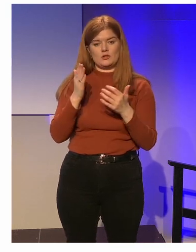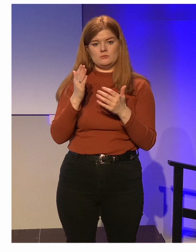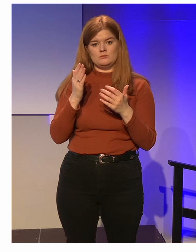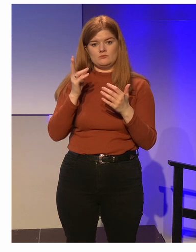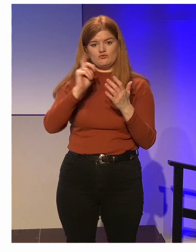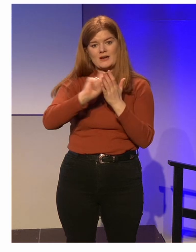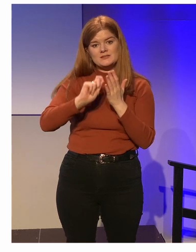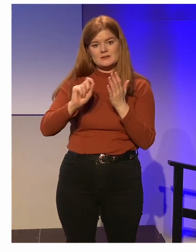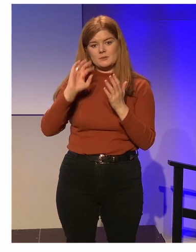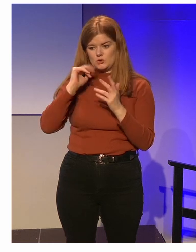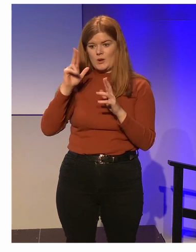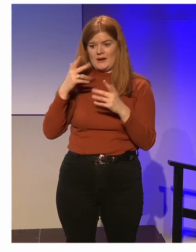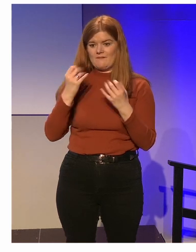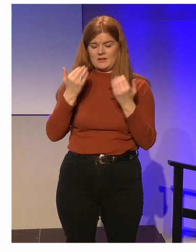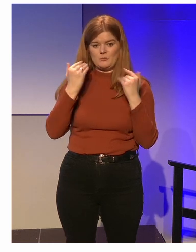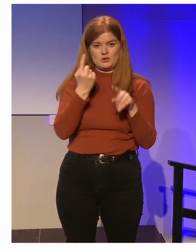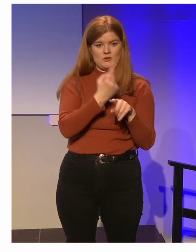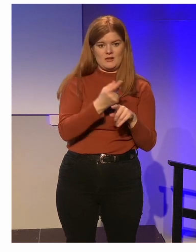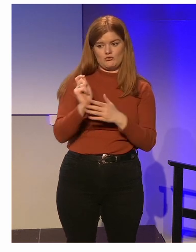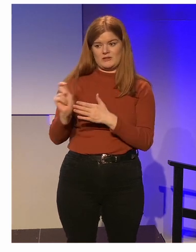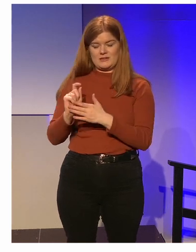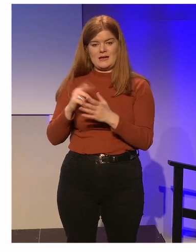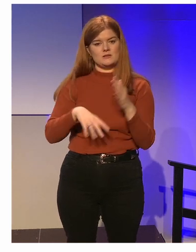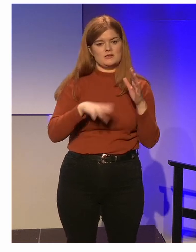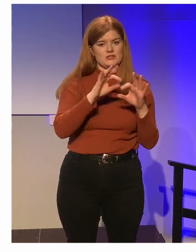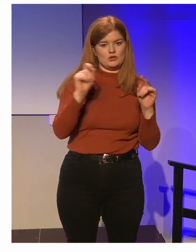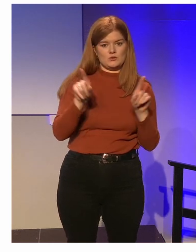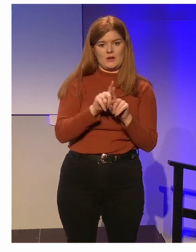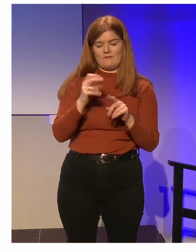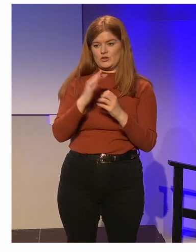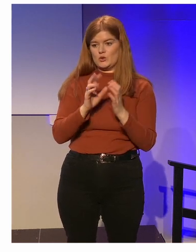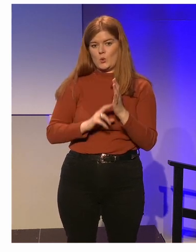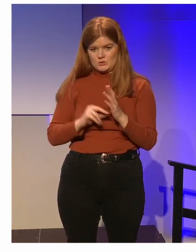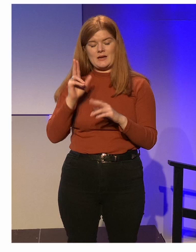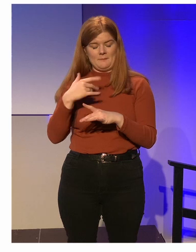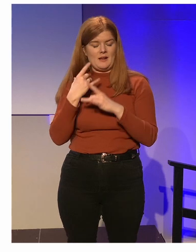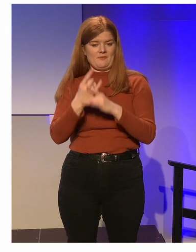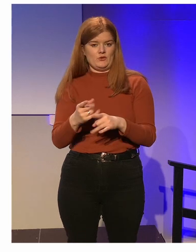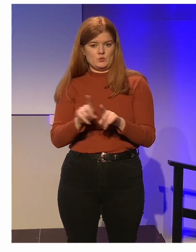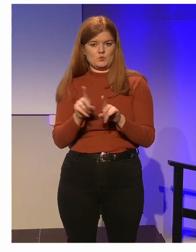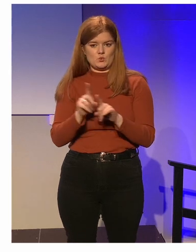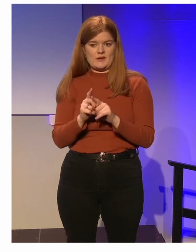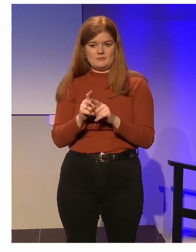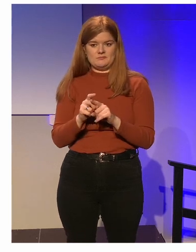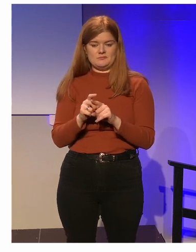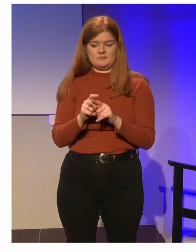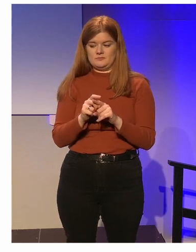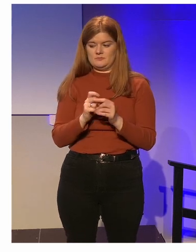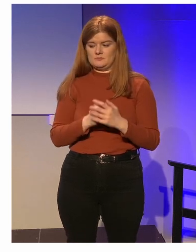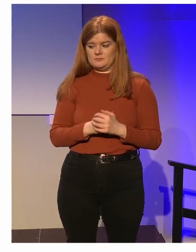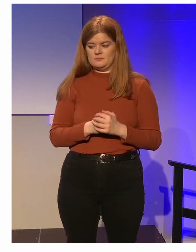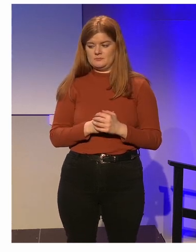revising, because you have the information down in a form that doesn't necessarily have to be your notes, which can be helpful if you find note taking